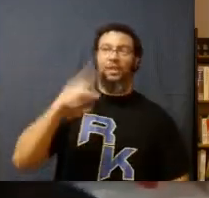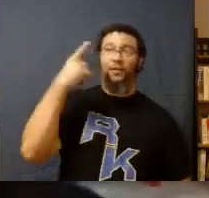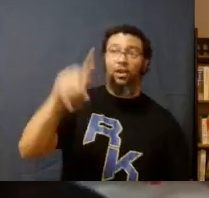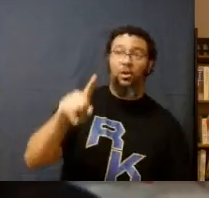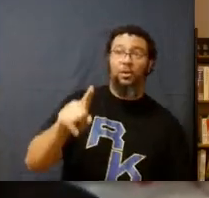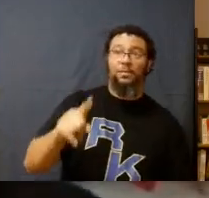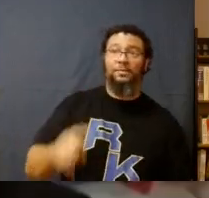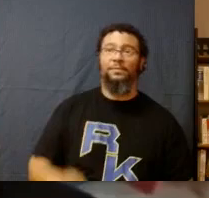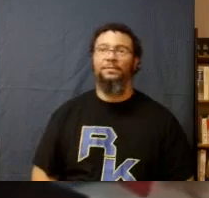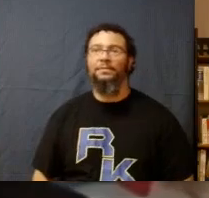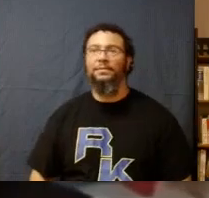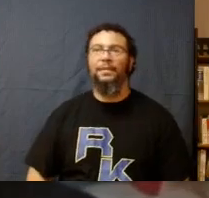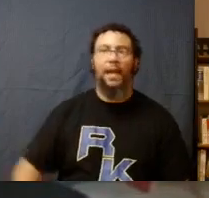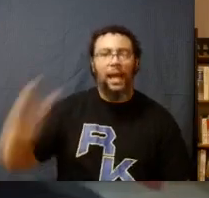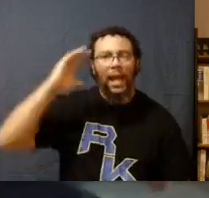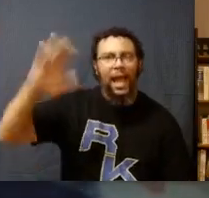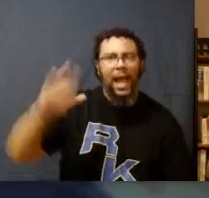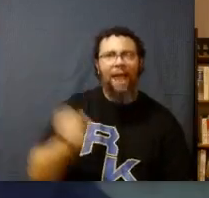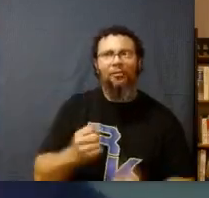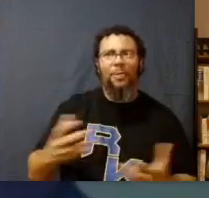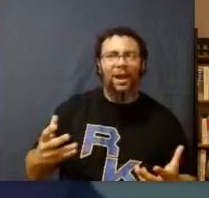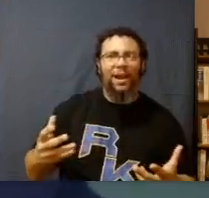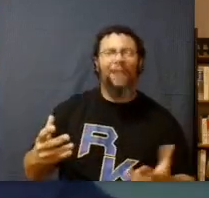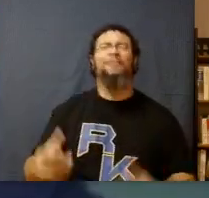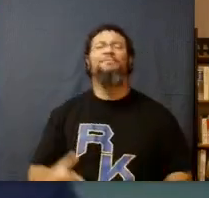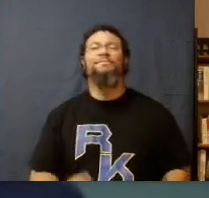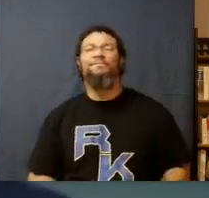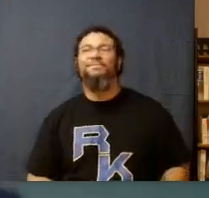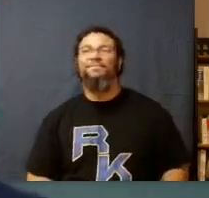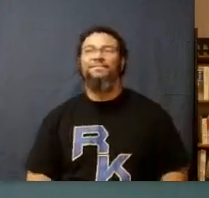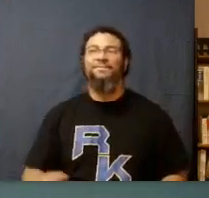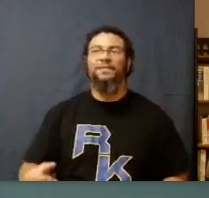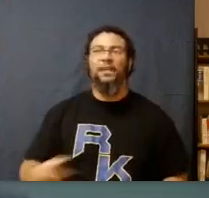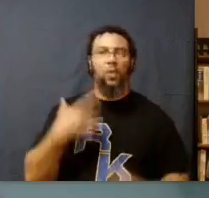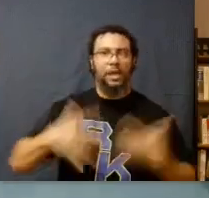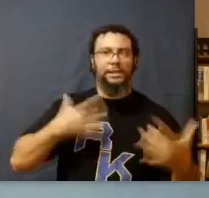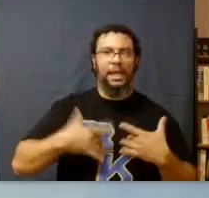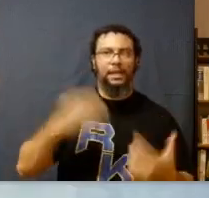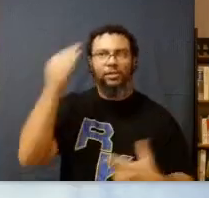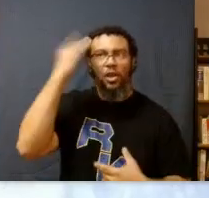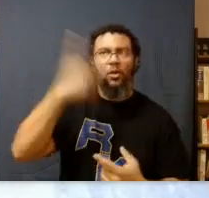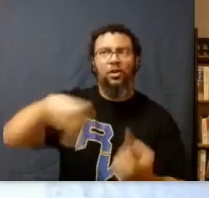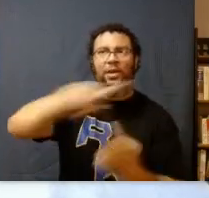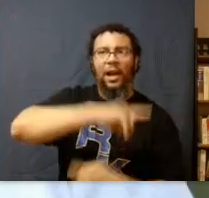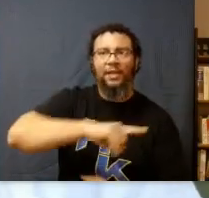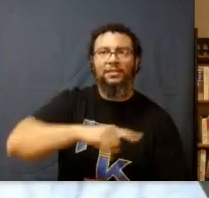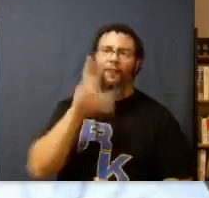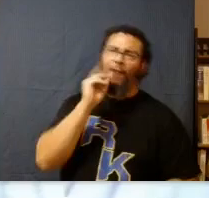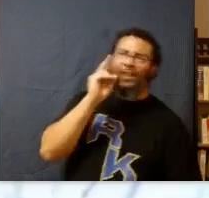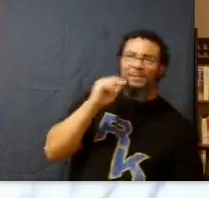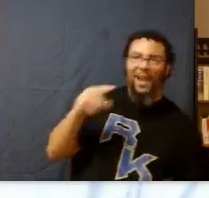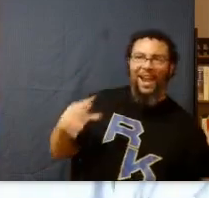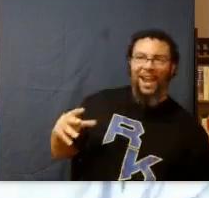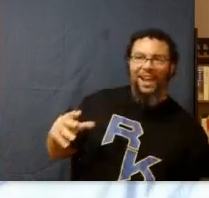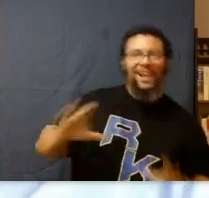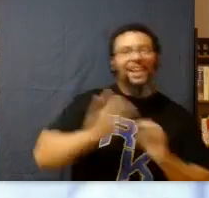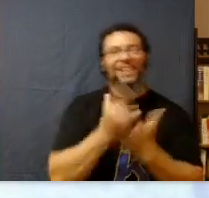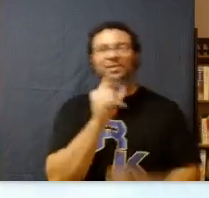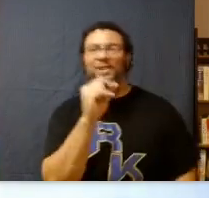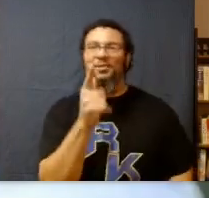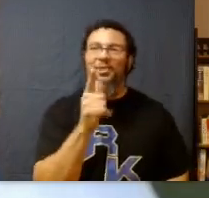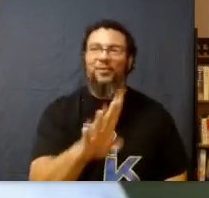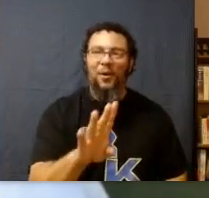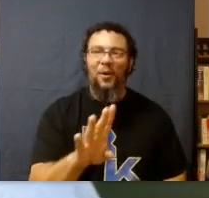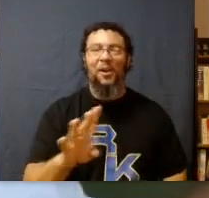hope your summer's been good and I can't wait. Hi, class of 2024. We're super excited to get to know you guys this year. Freshmen! Class of